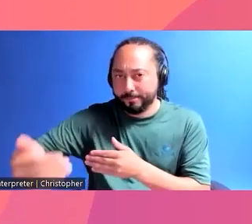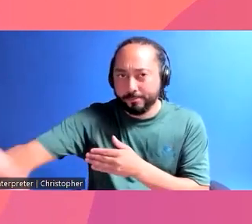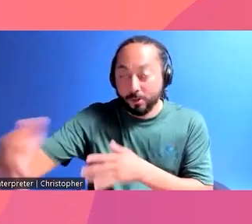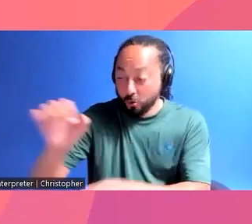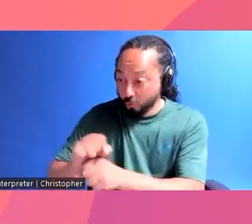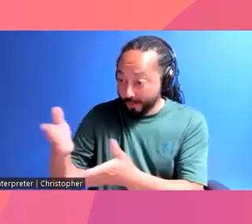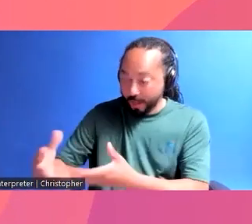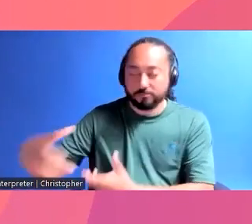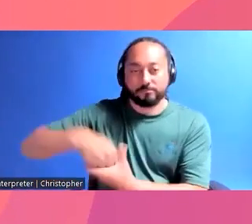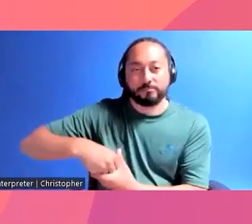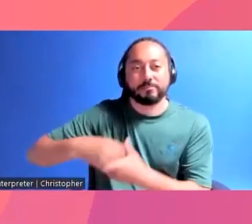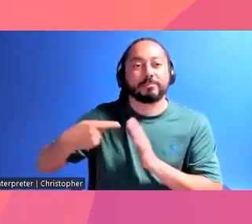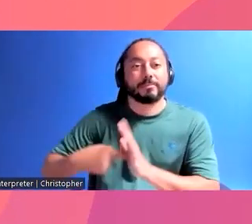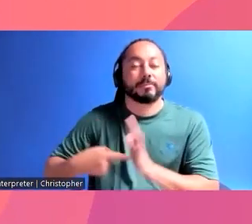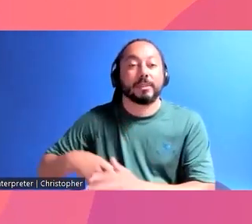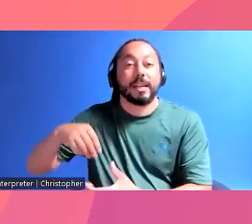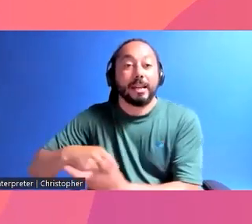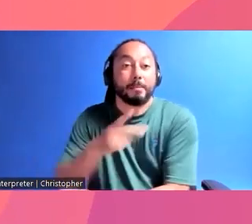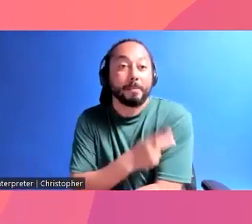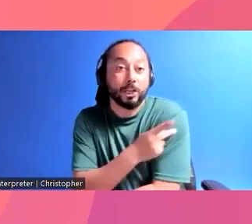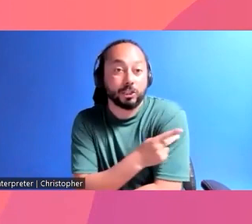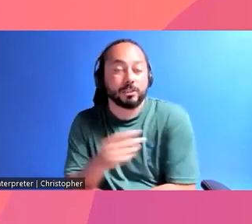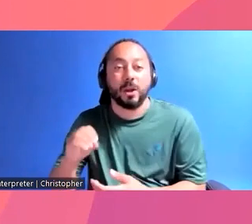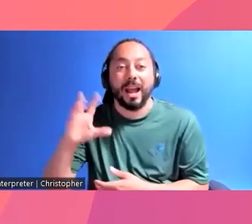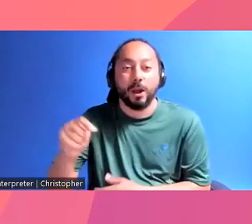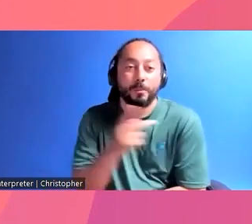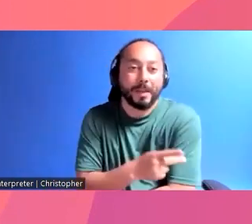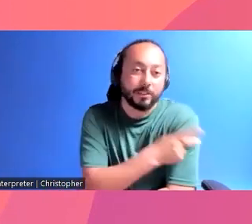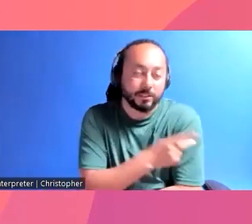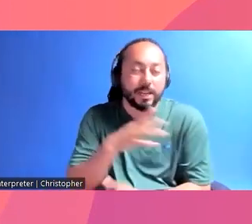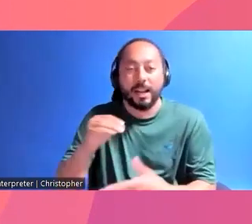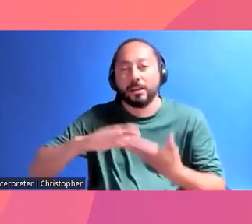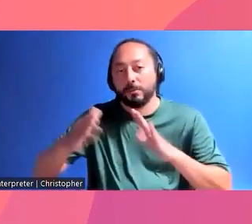as inpatient, outpatient, and community.